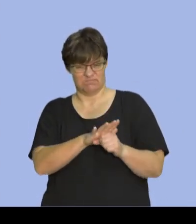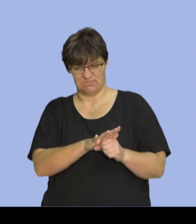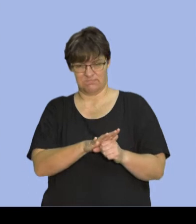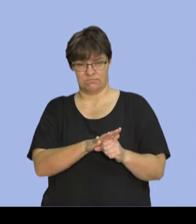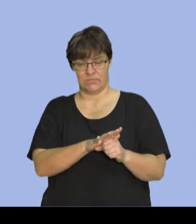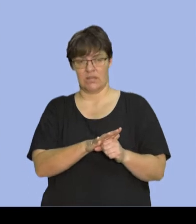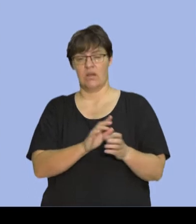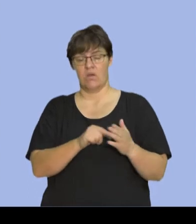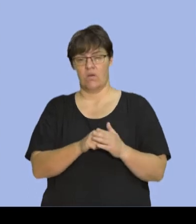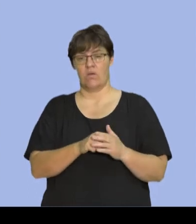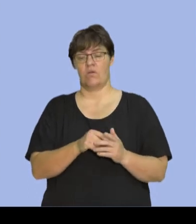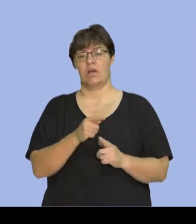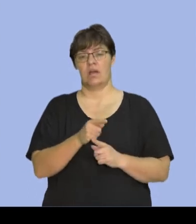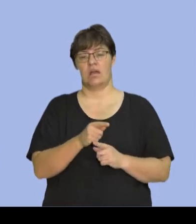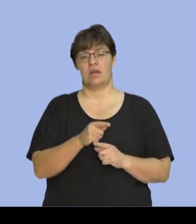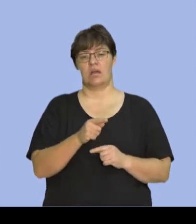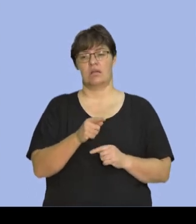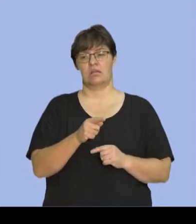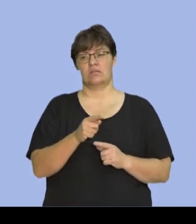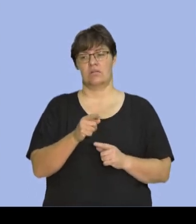the chromatin now arranged